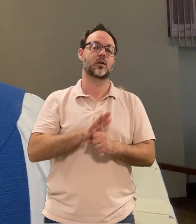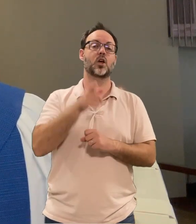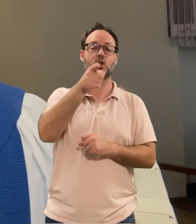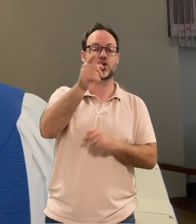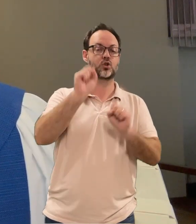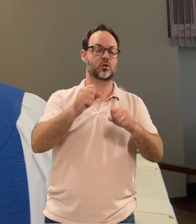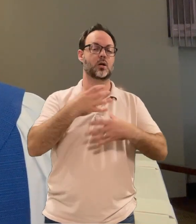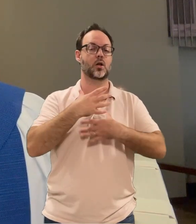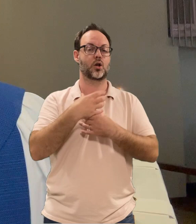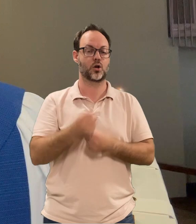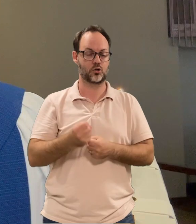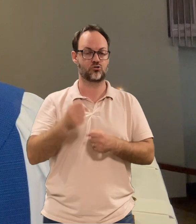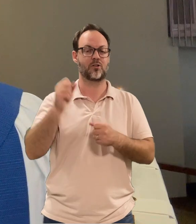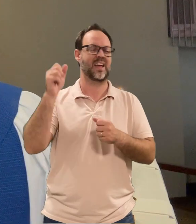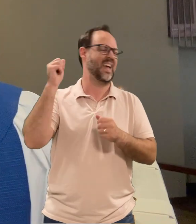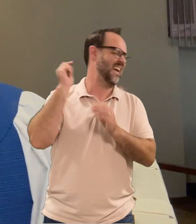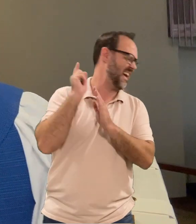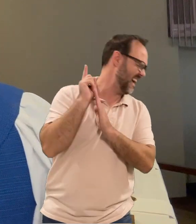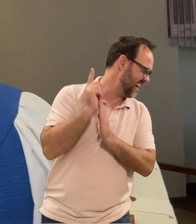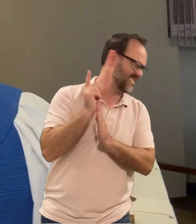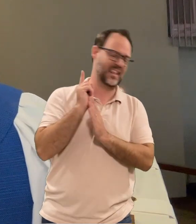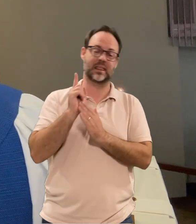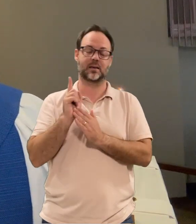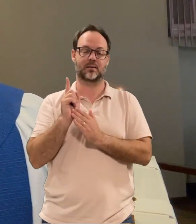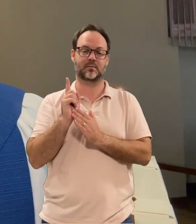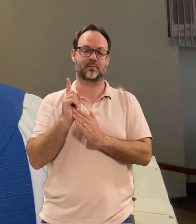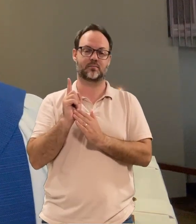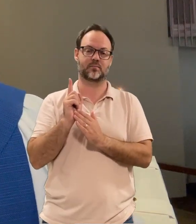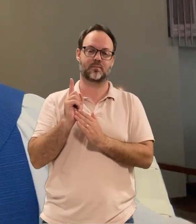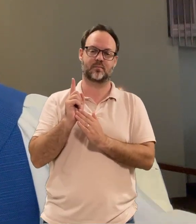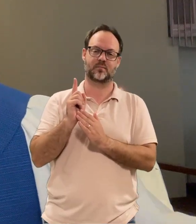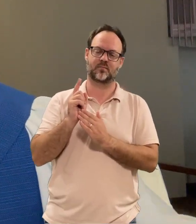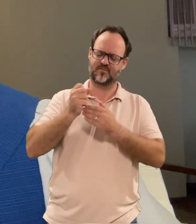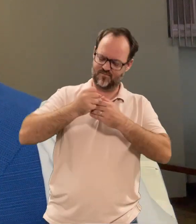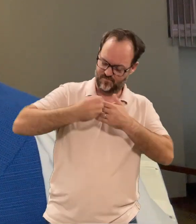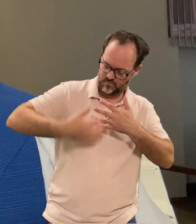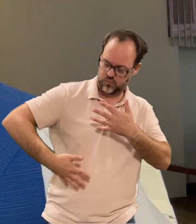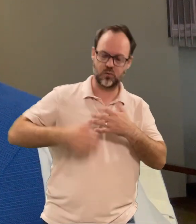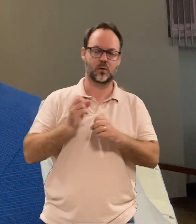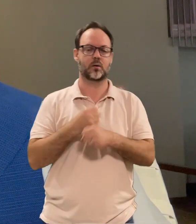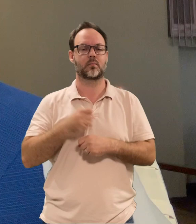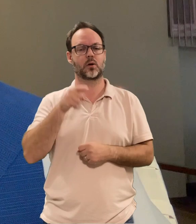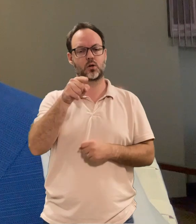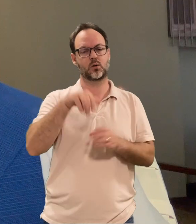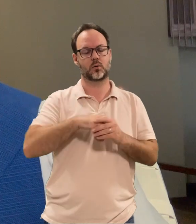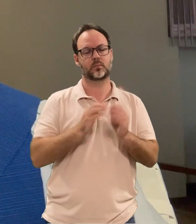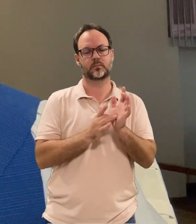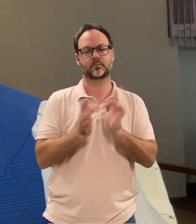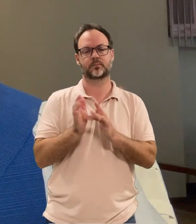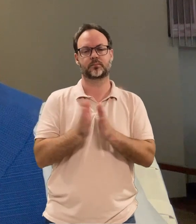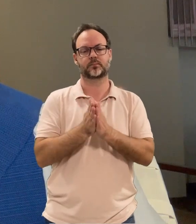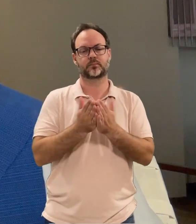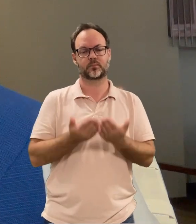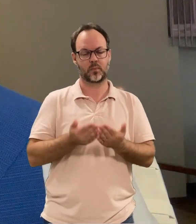faithful, and you can trust every single one of his promises that he makes to you